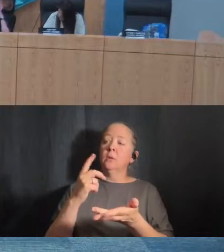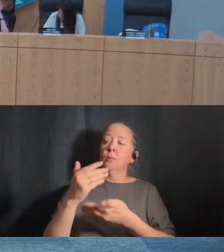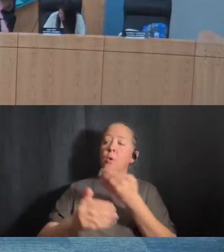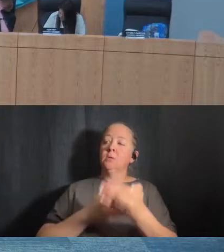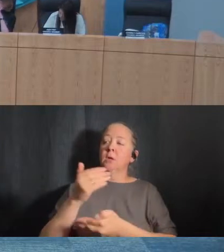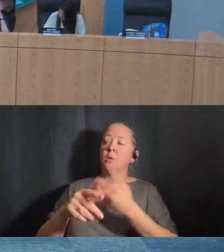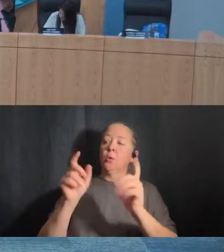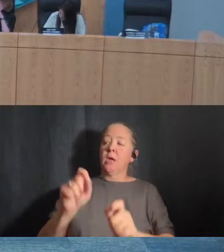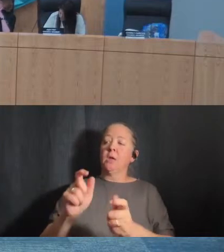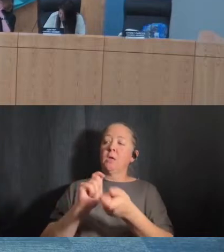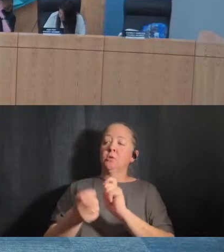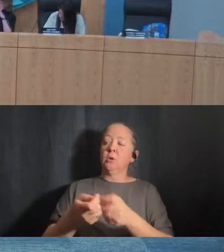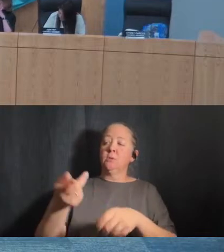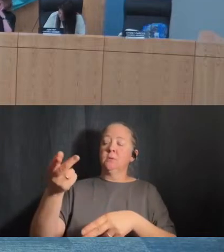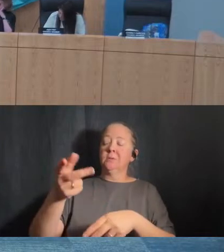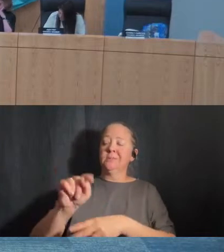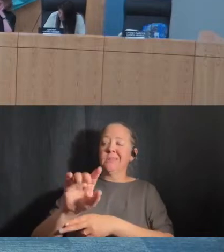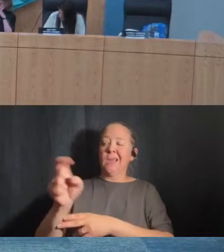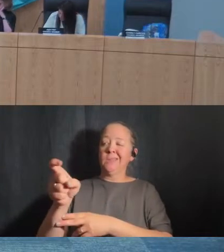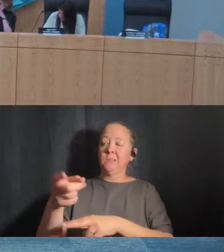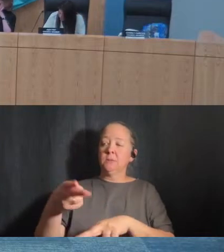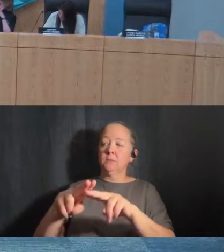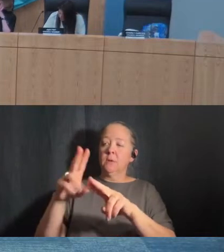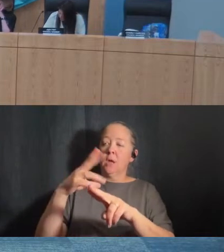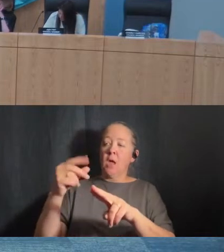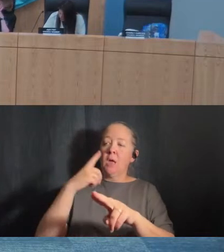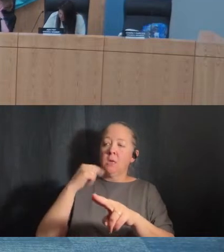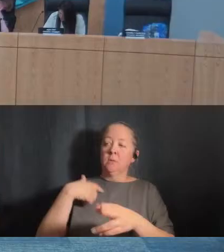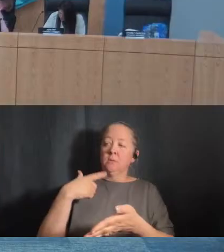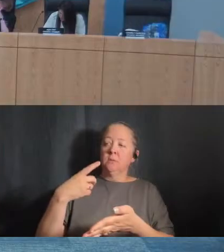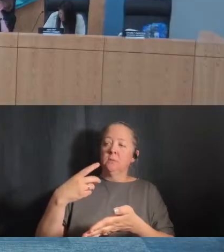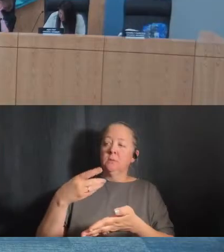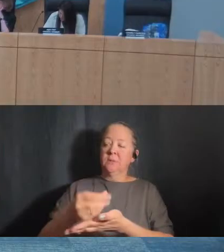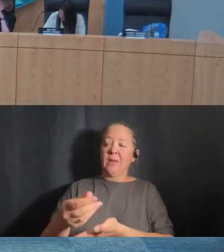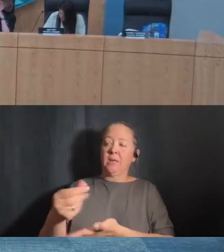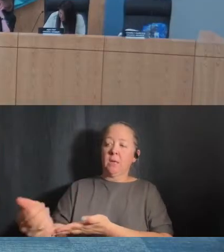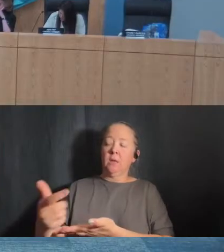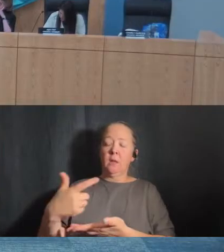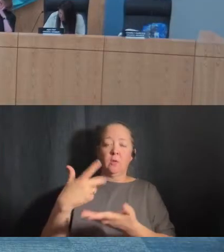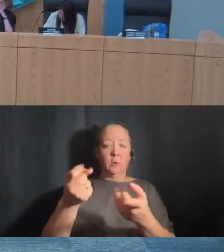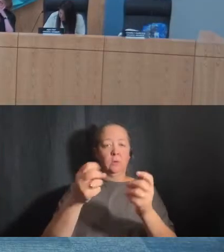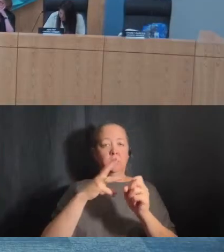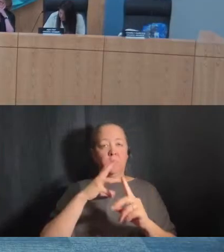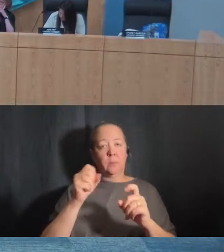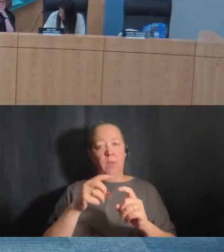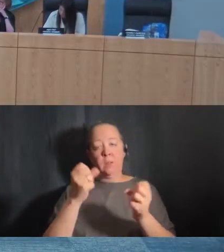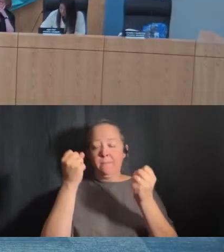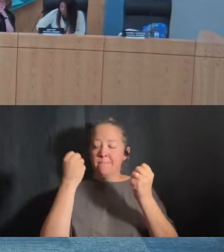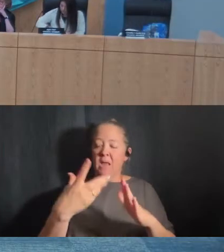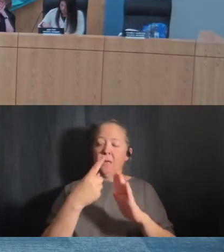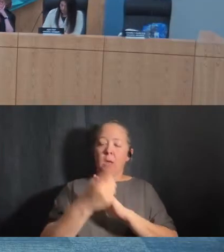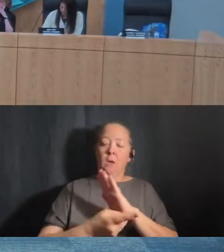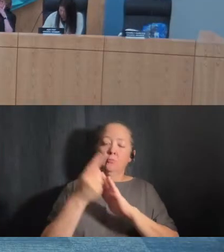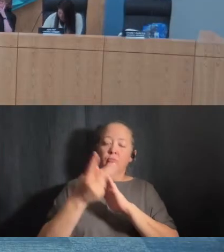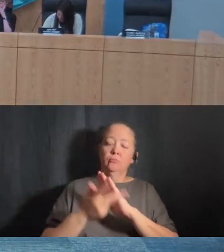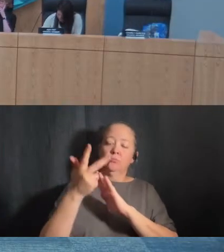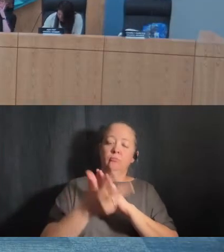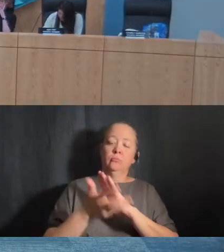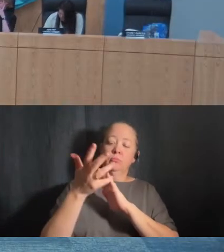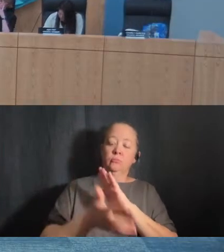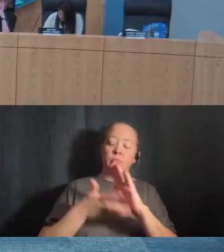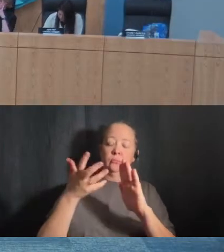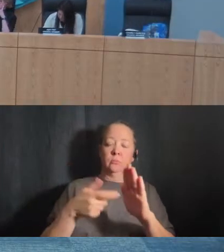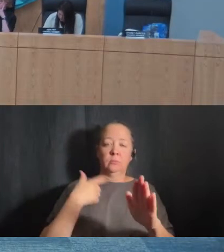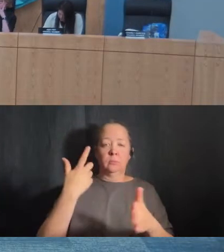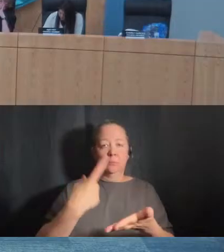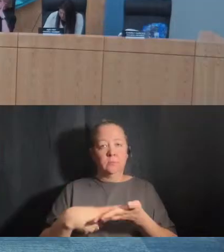just that you're delving into a multi-hour conversation. We can do that. There's nothing that says we can't do that on May 14th or May 28th.